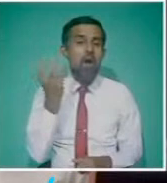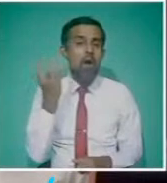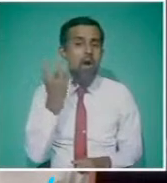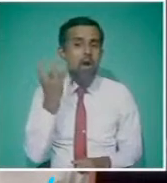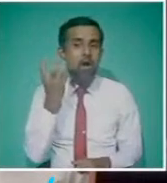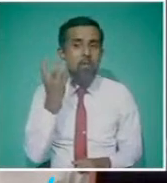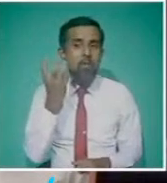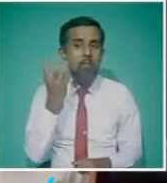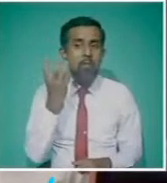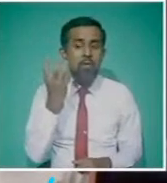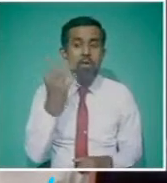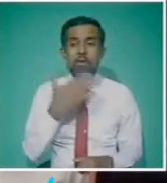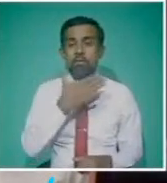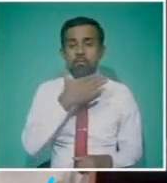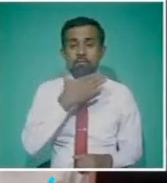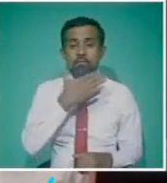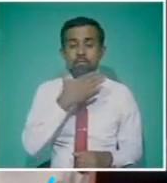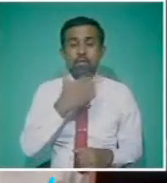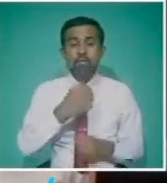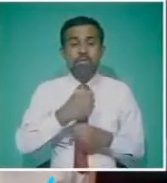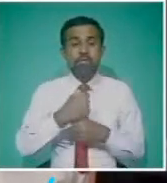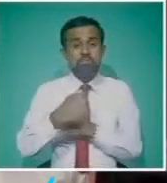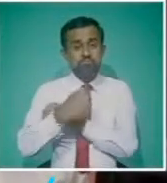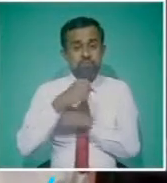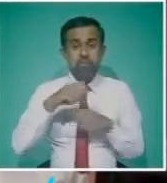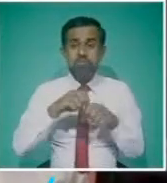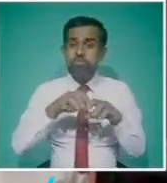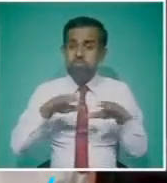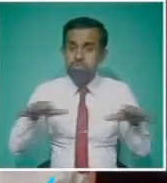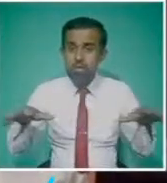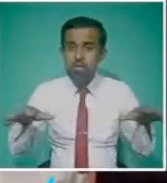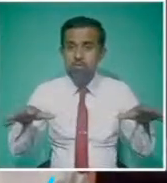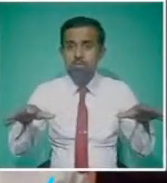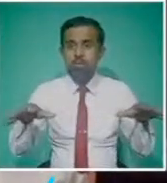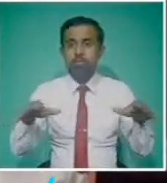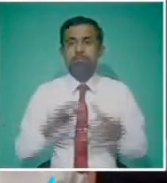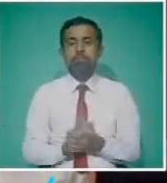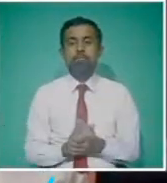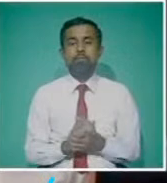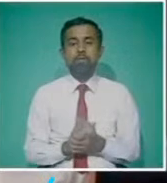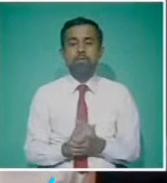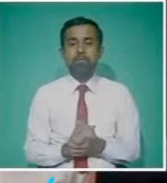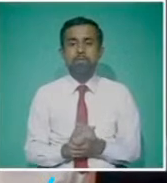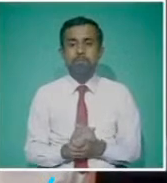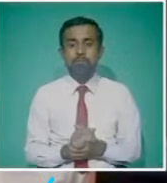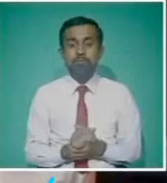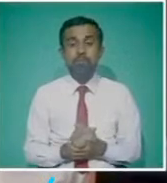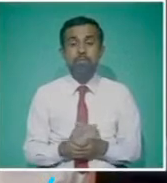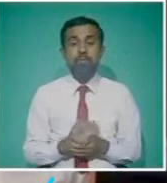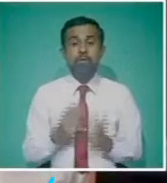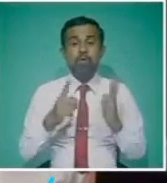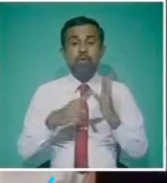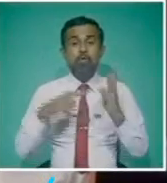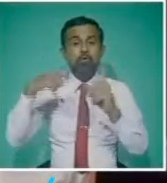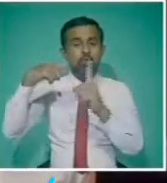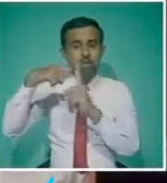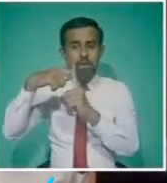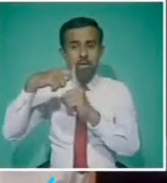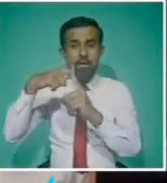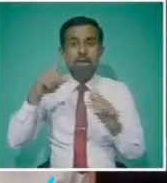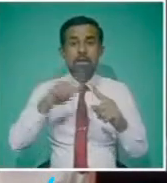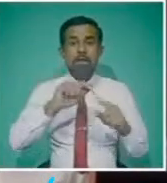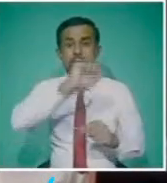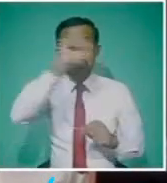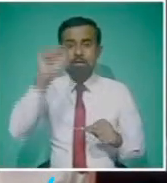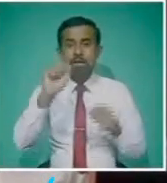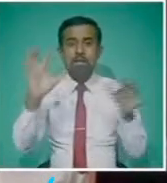British Empire. And the UK joined Europe, then they have left Europe and is now